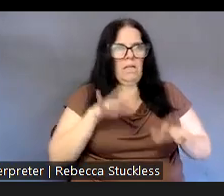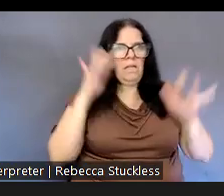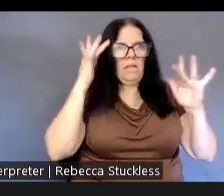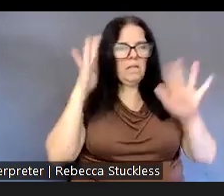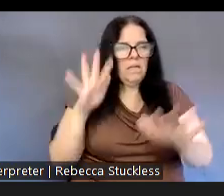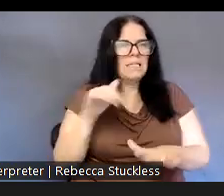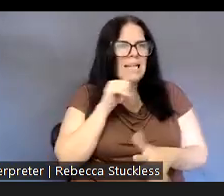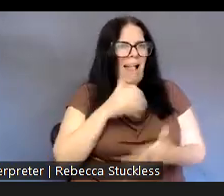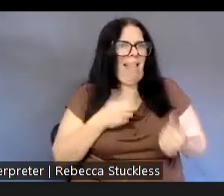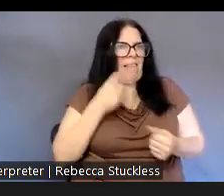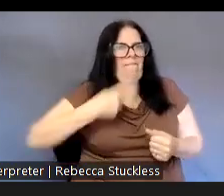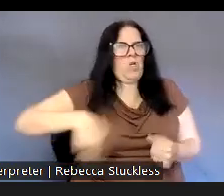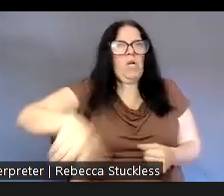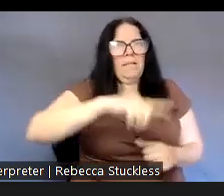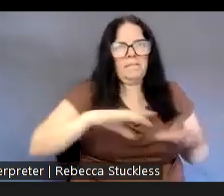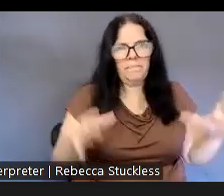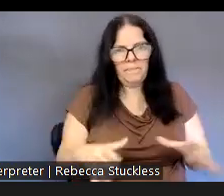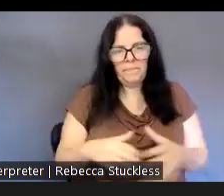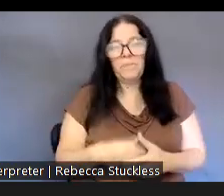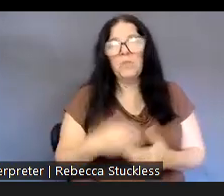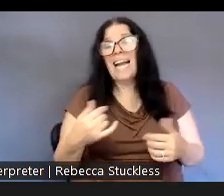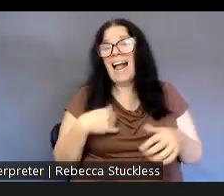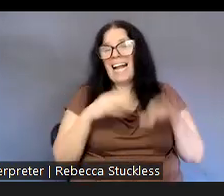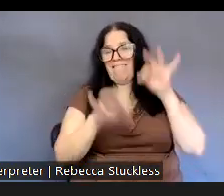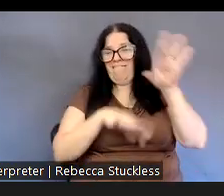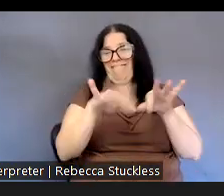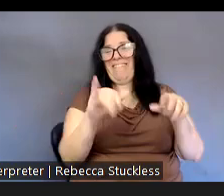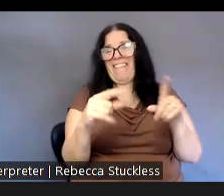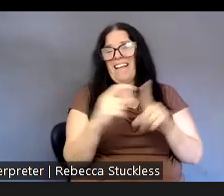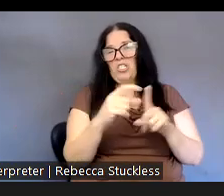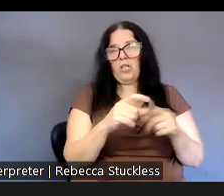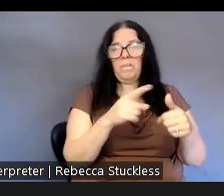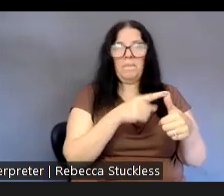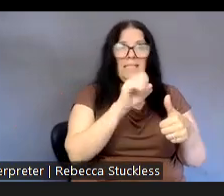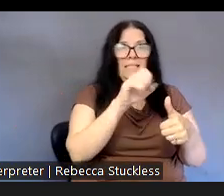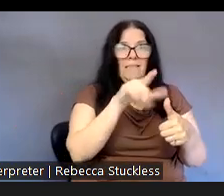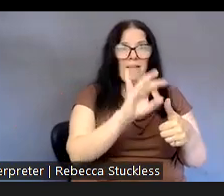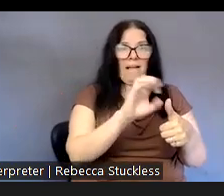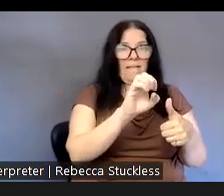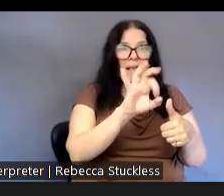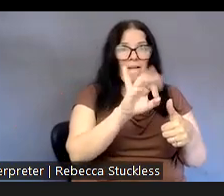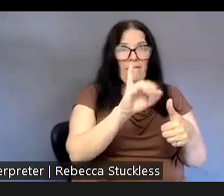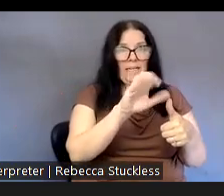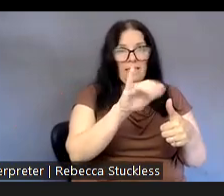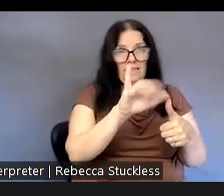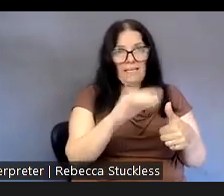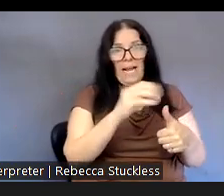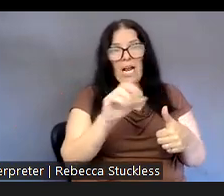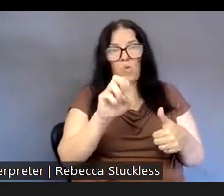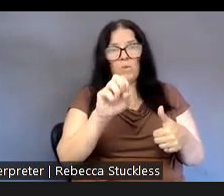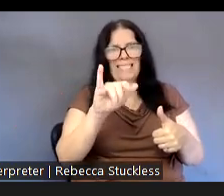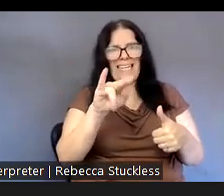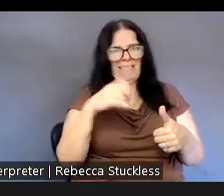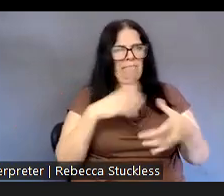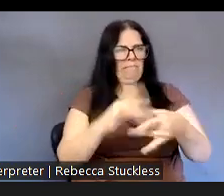Well, now that I've dropped the terms self-efficacy and resilience about 18 times, maybe we should define